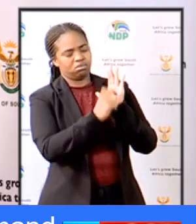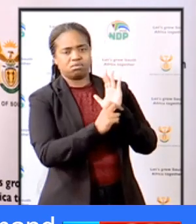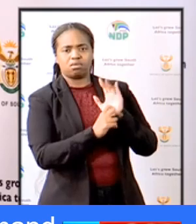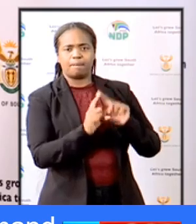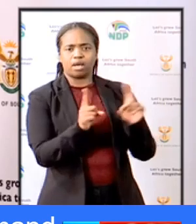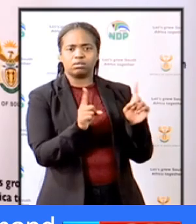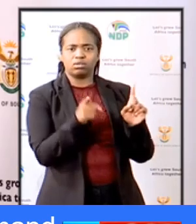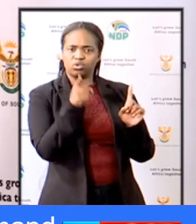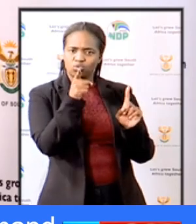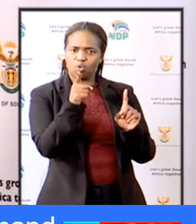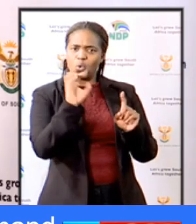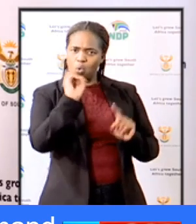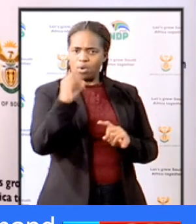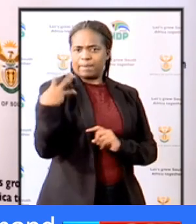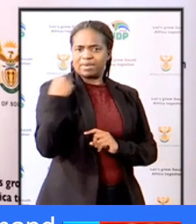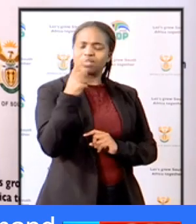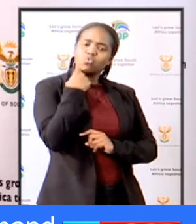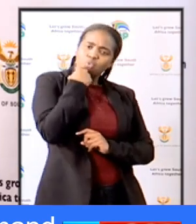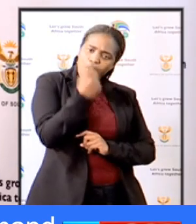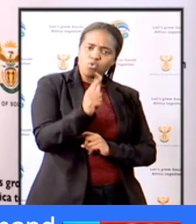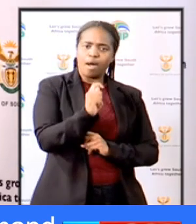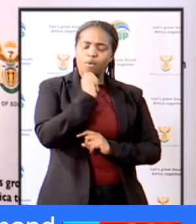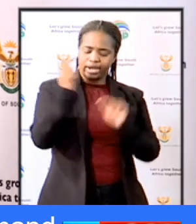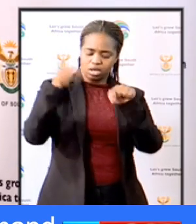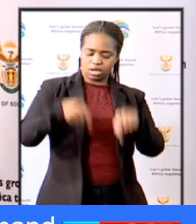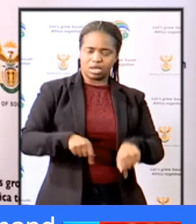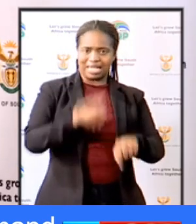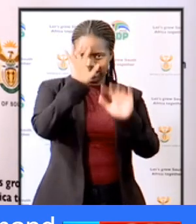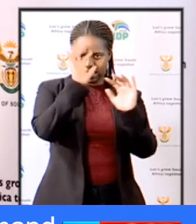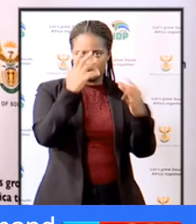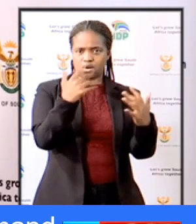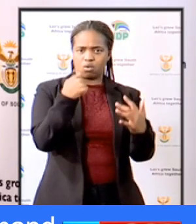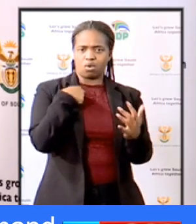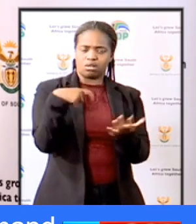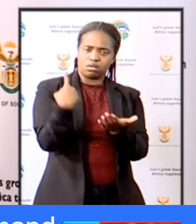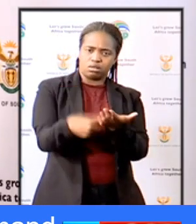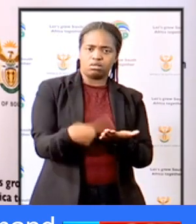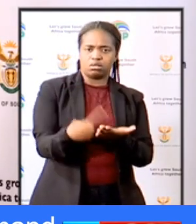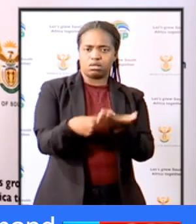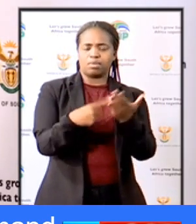when you have got the relevant ministers coming tomorrow at 10.